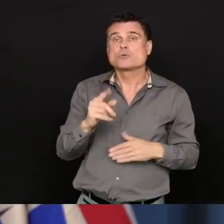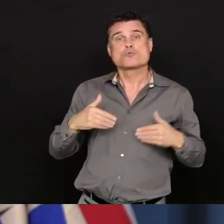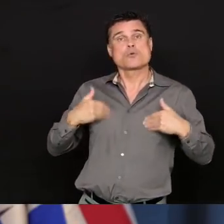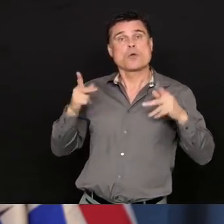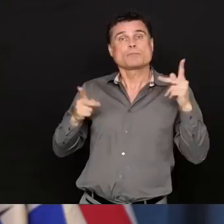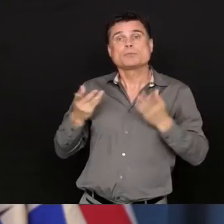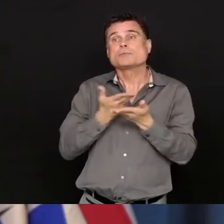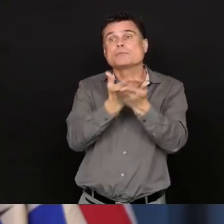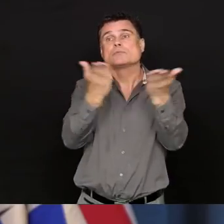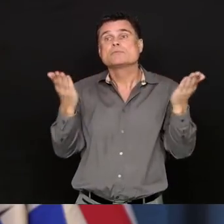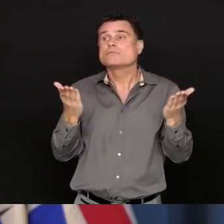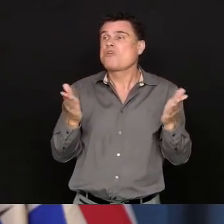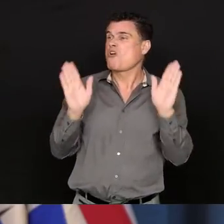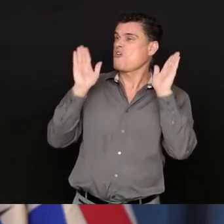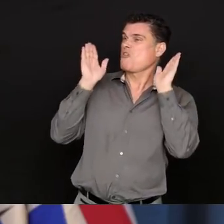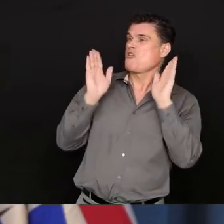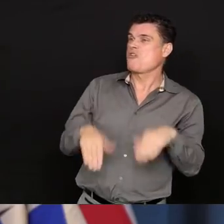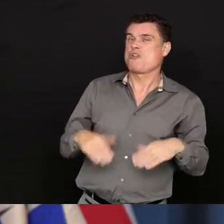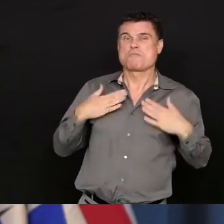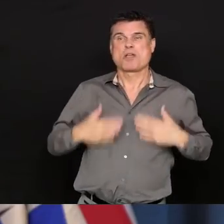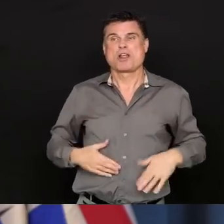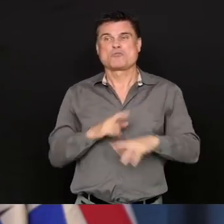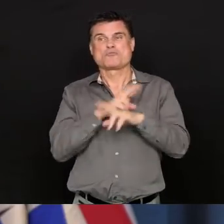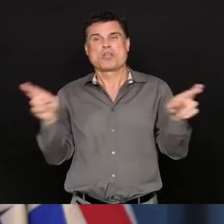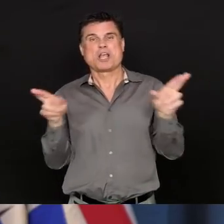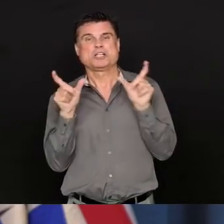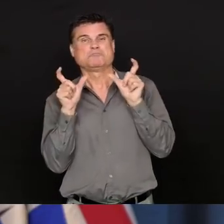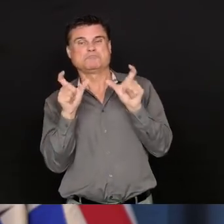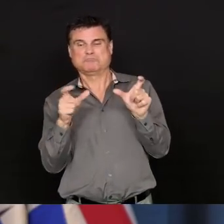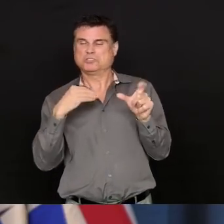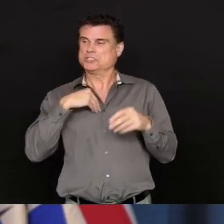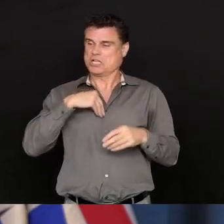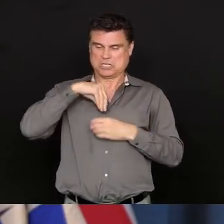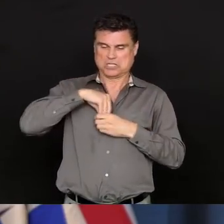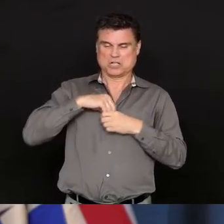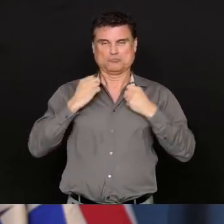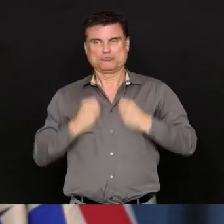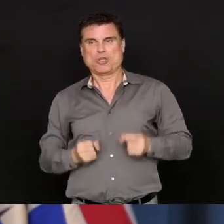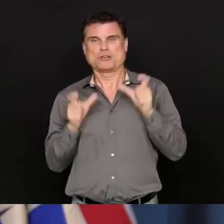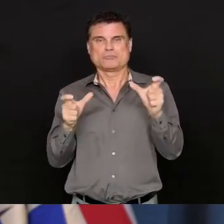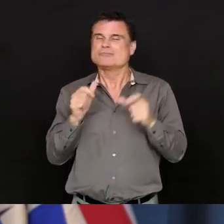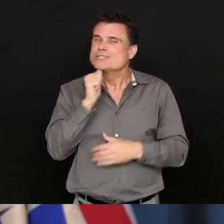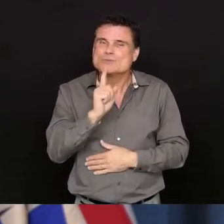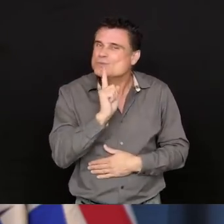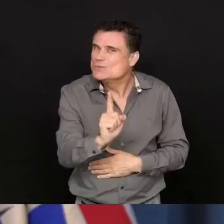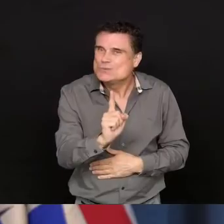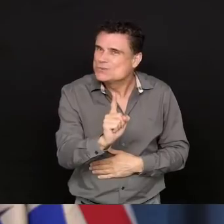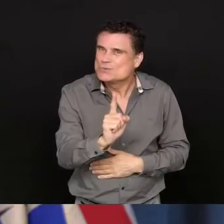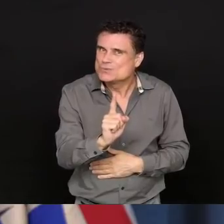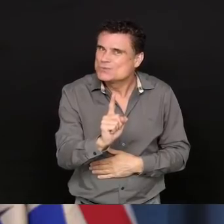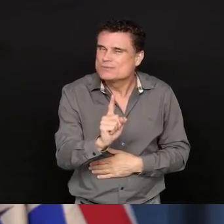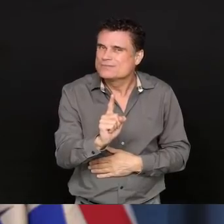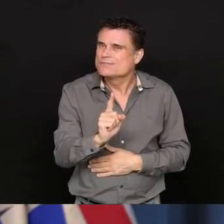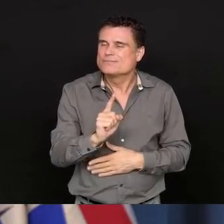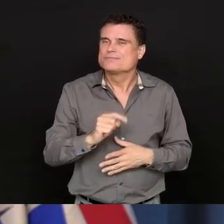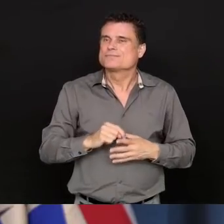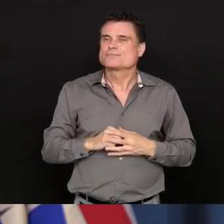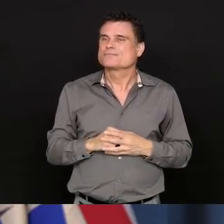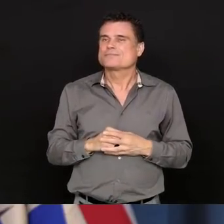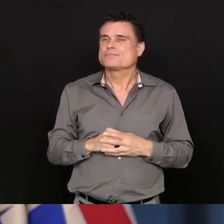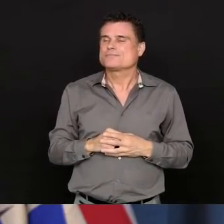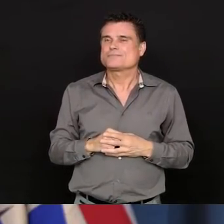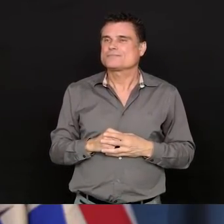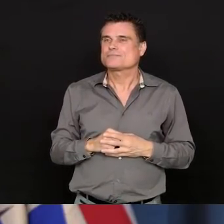group, there are people who have had severe illness in that age group, and that's why we all need to take the measures